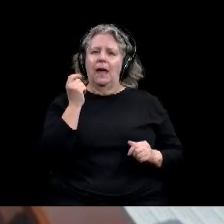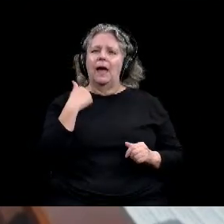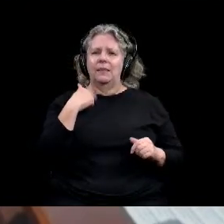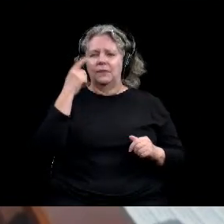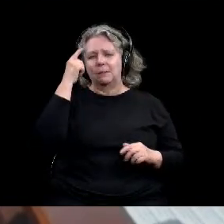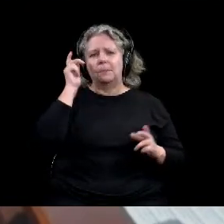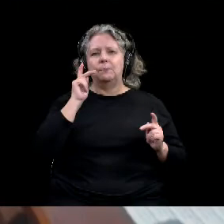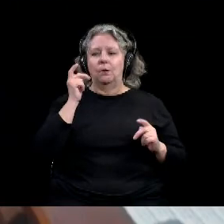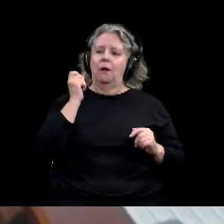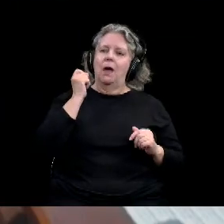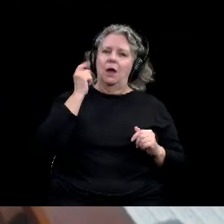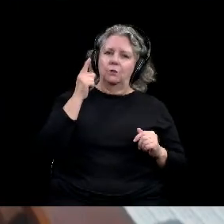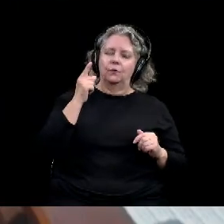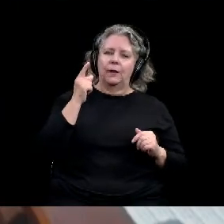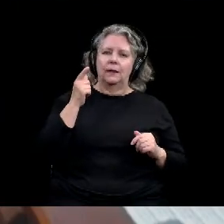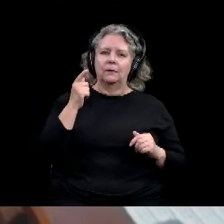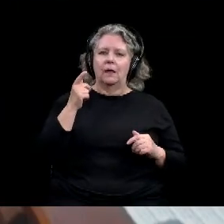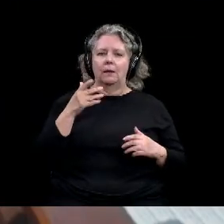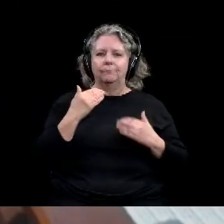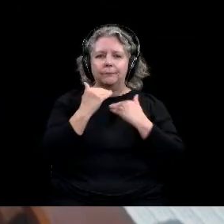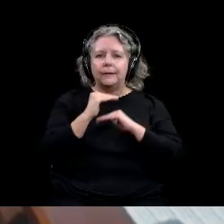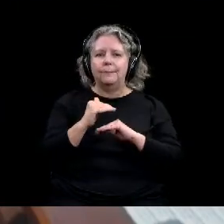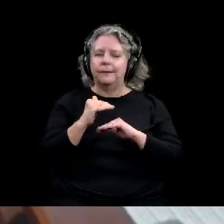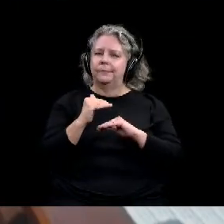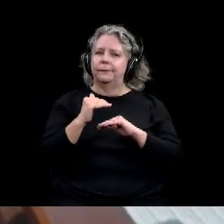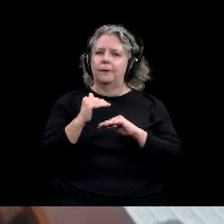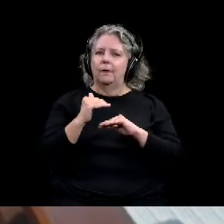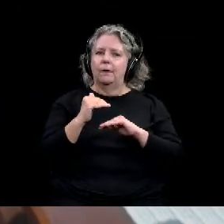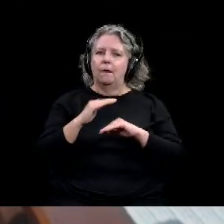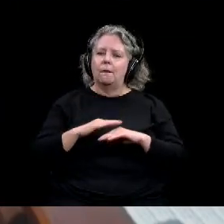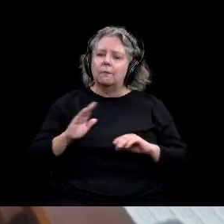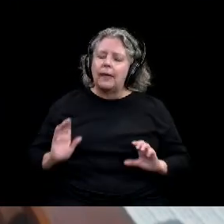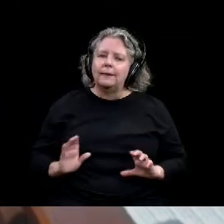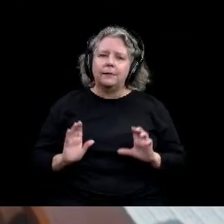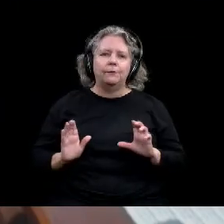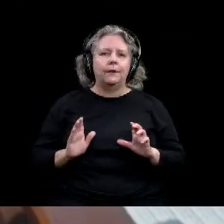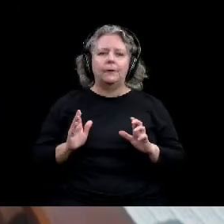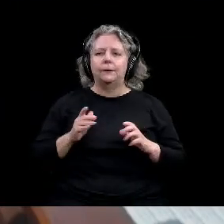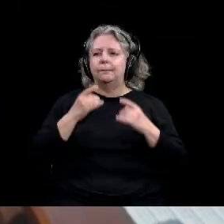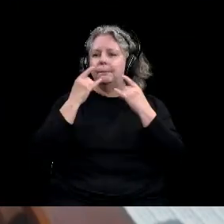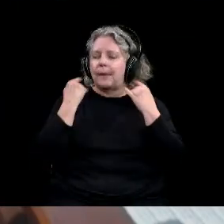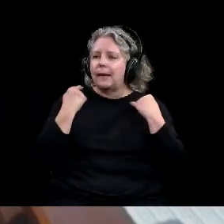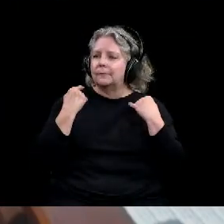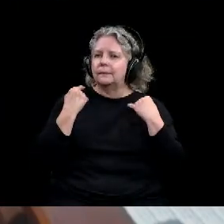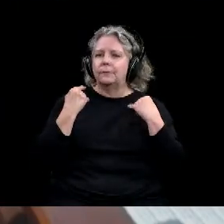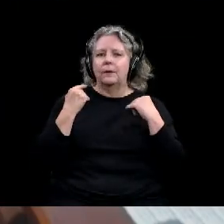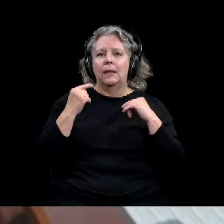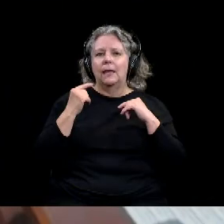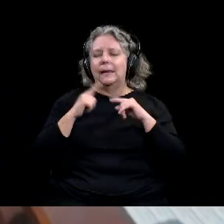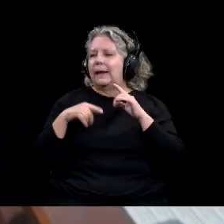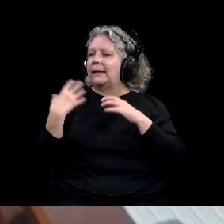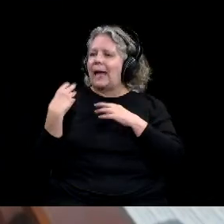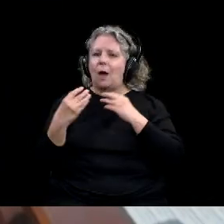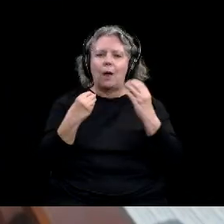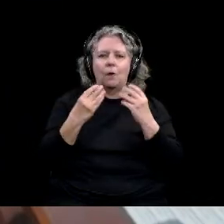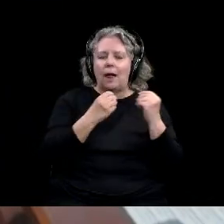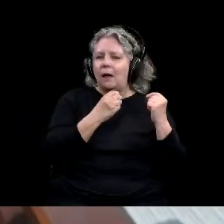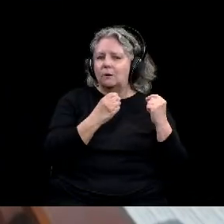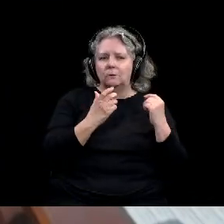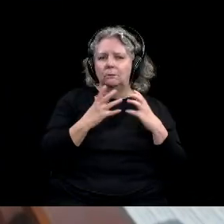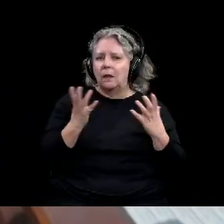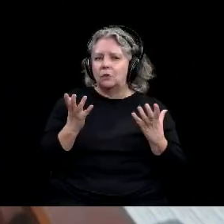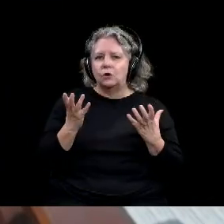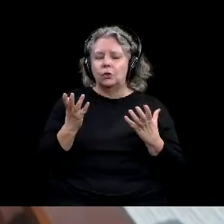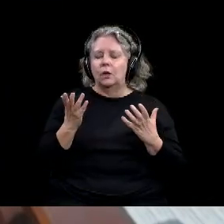their outings in public, family gatherings even have been restricted. But it really